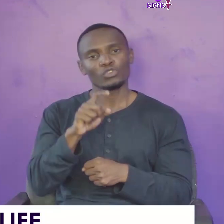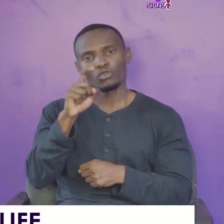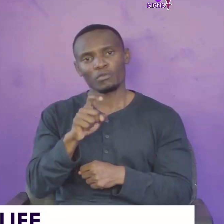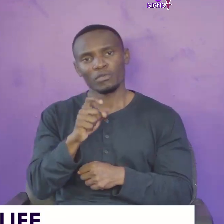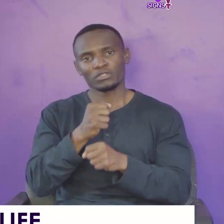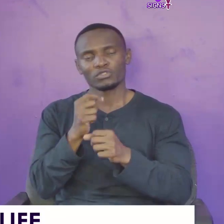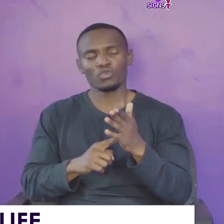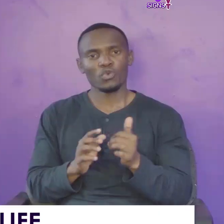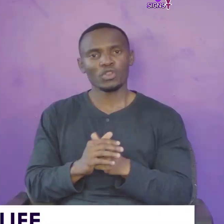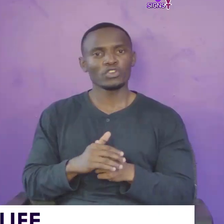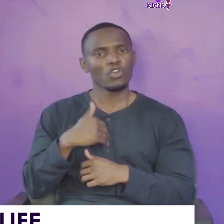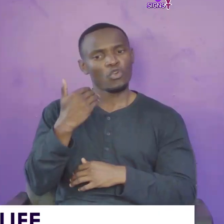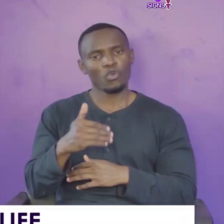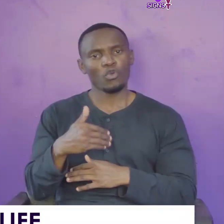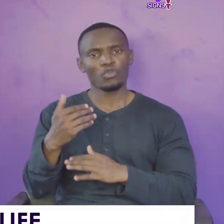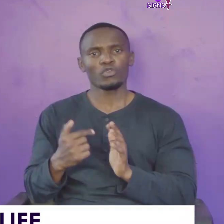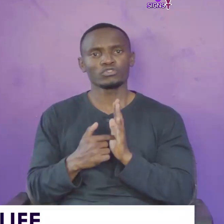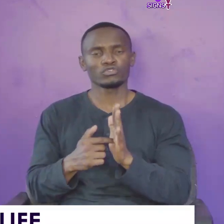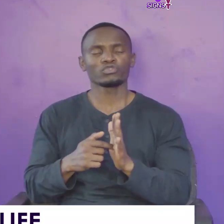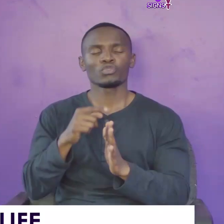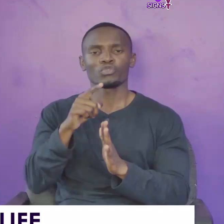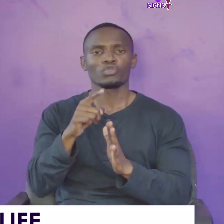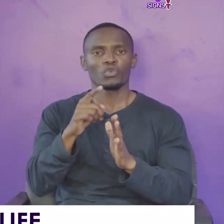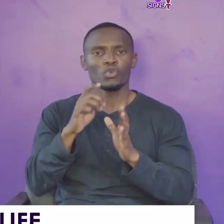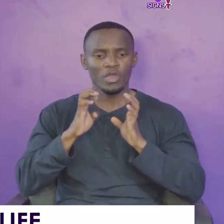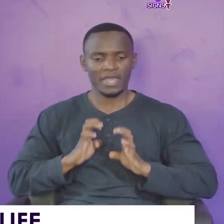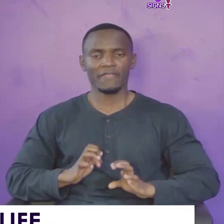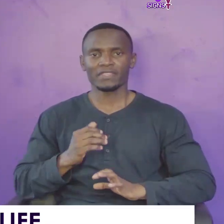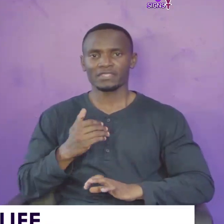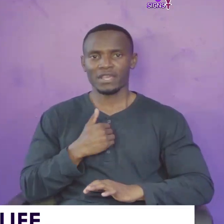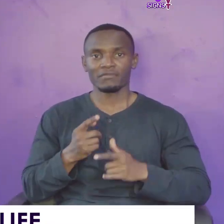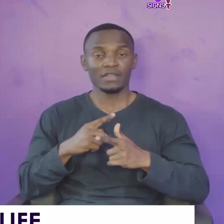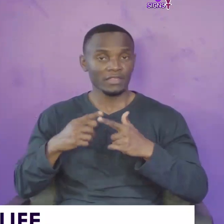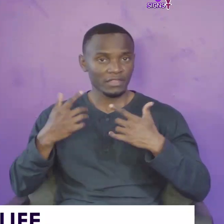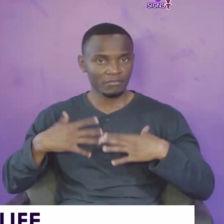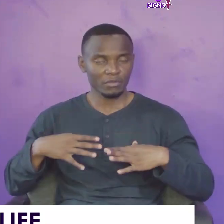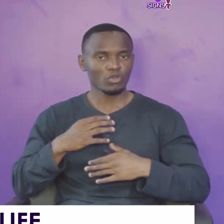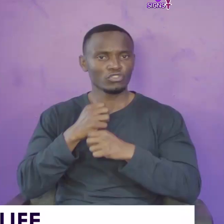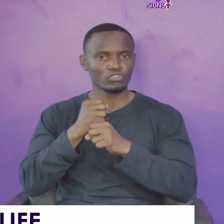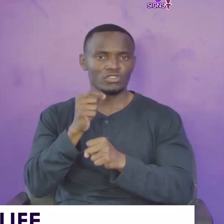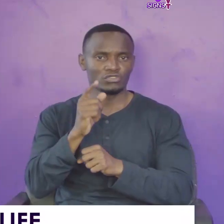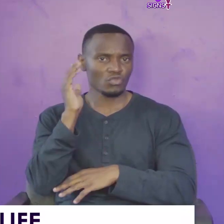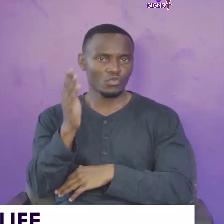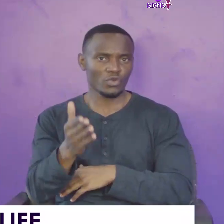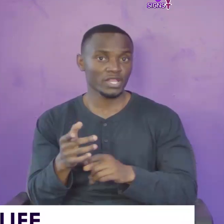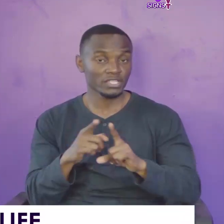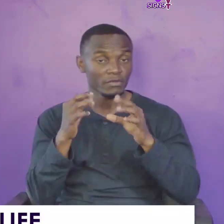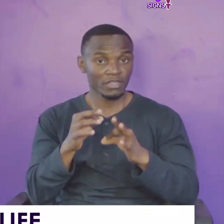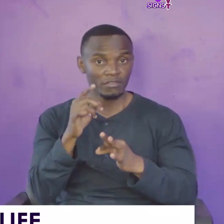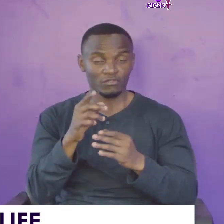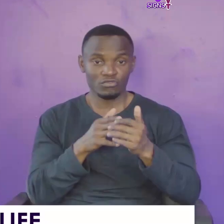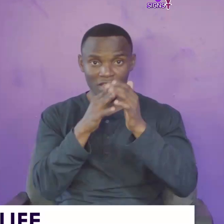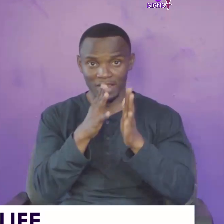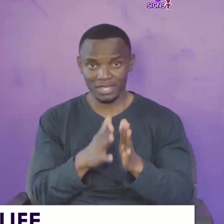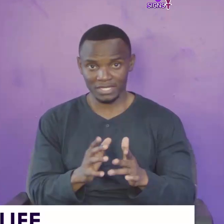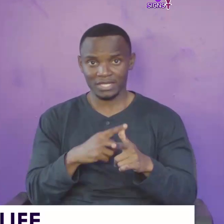to consistently show that you're ethical. You're an ethical person for people to trust you. Say if you're a leader, then you have to portray that you are consistent in